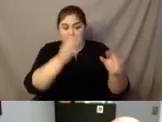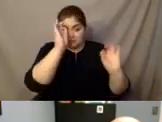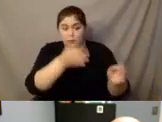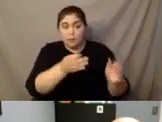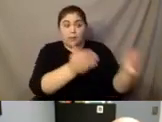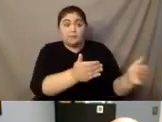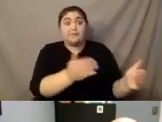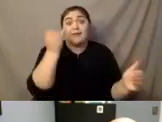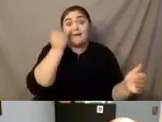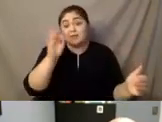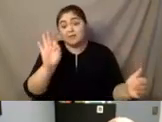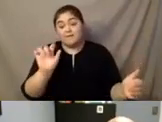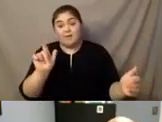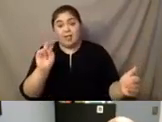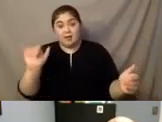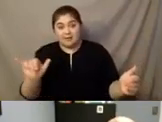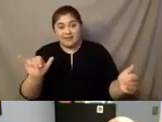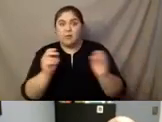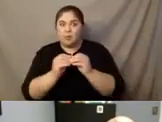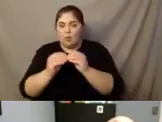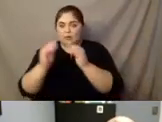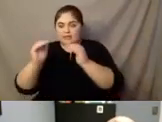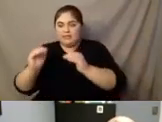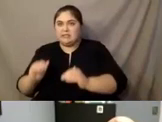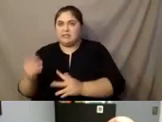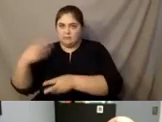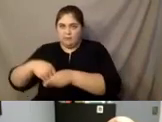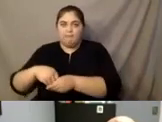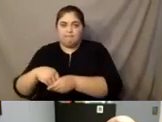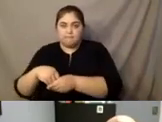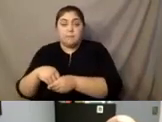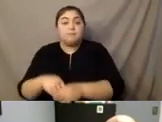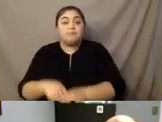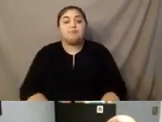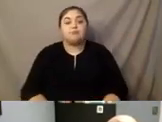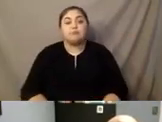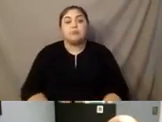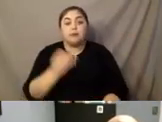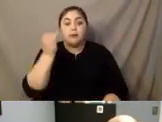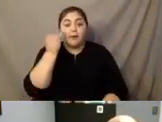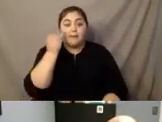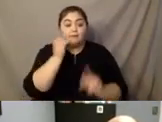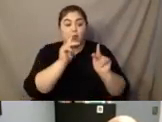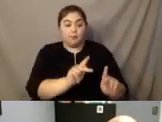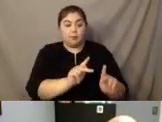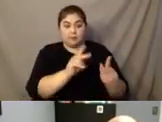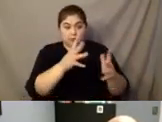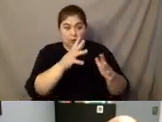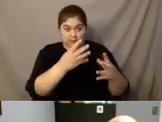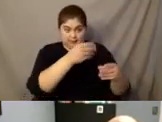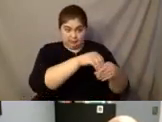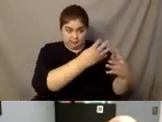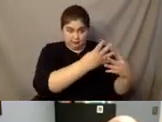a felony case, then there are more steps that need to be taken. If a defendant is in custody, then in order to keep them